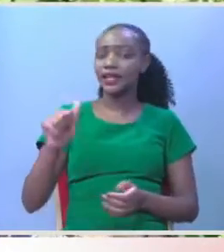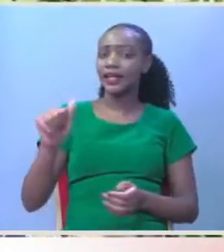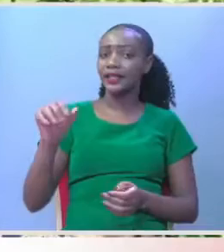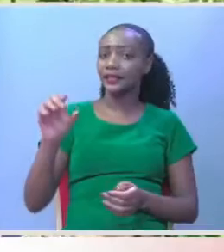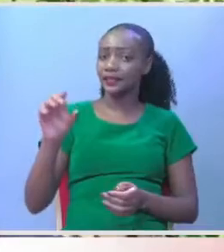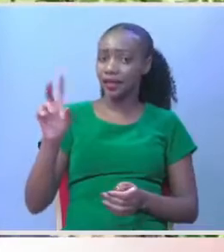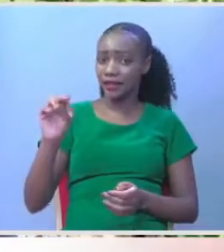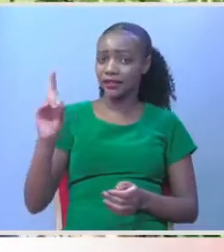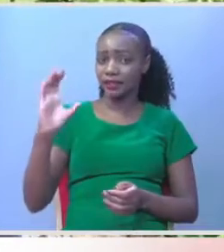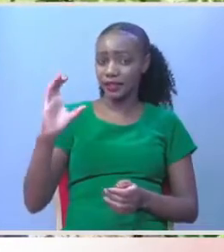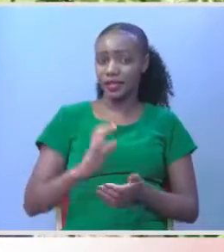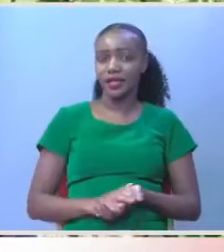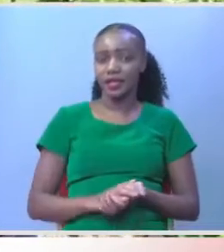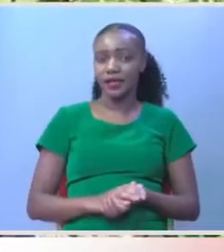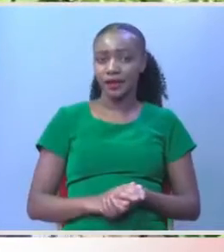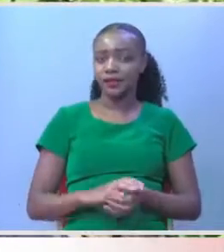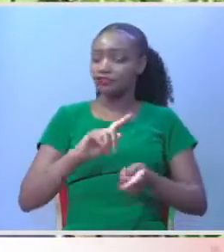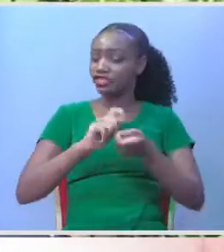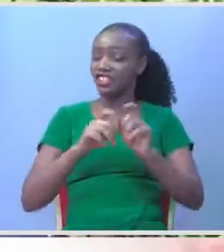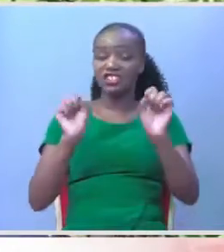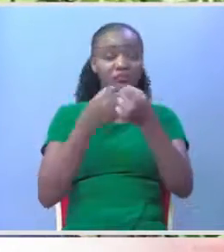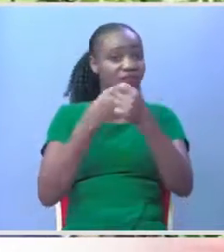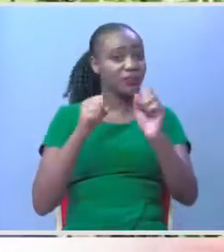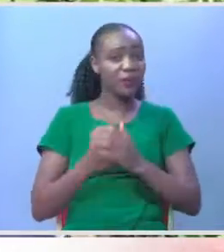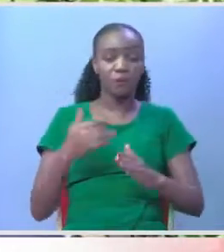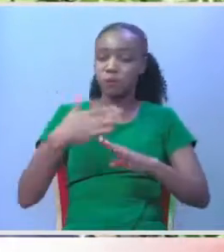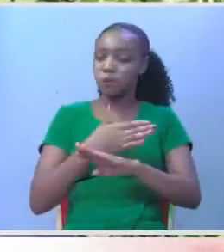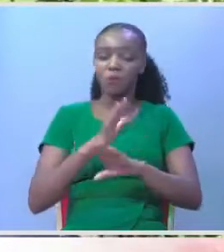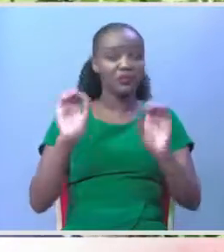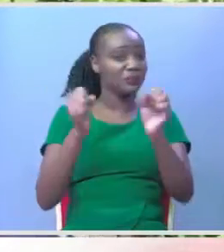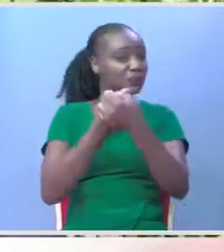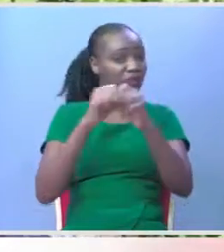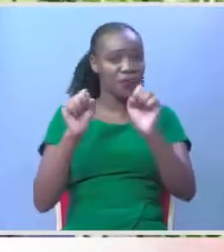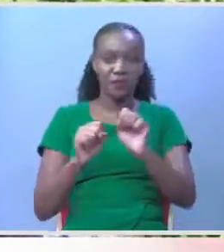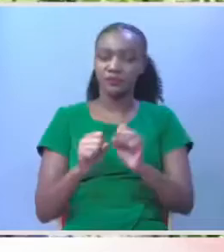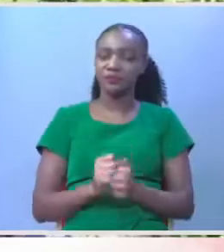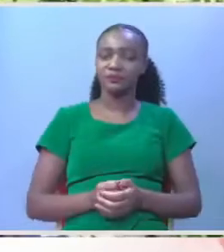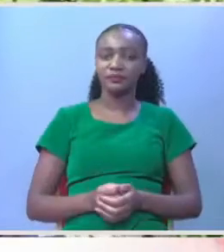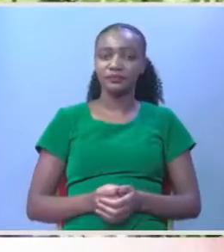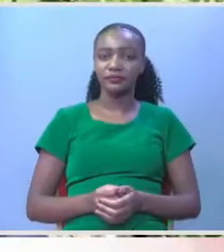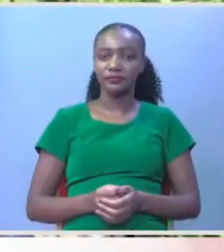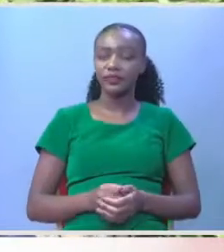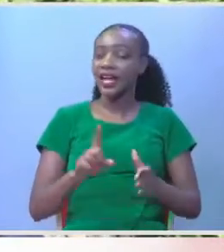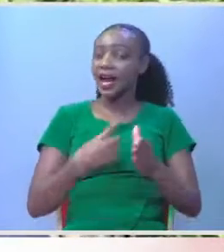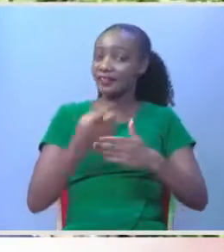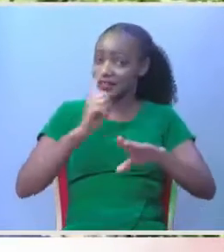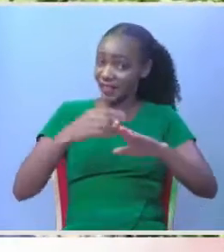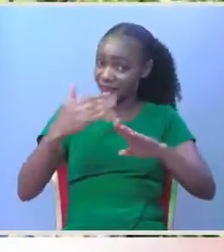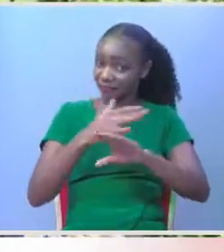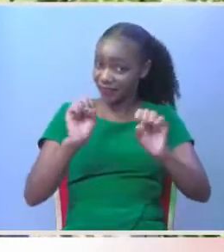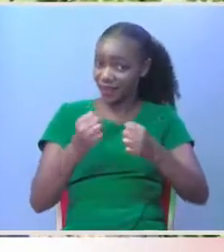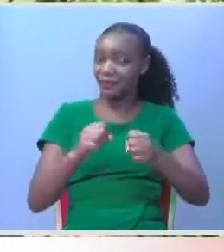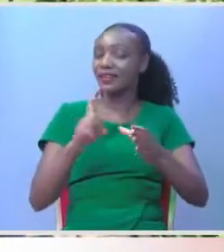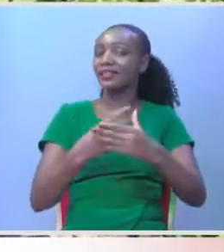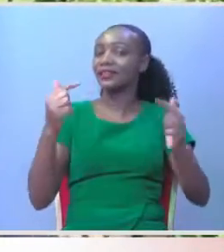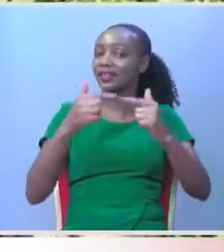in Kasarani. They have no shortcut. Any shortcut is against the constitution of our party. And that shortcut will be fought and